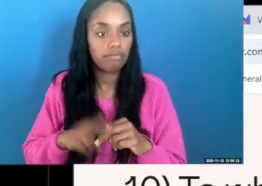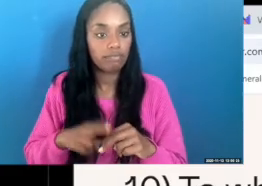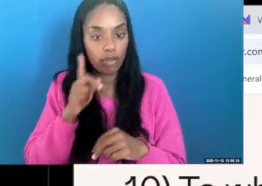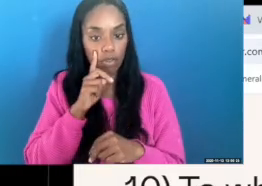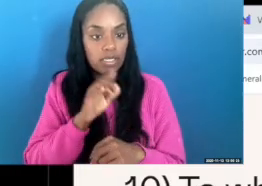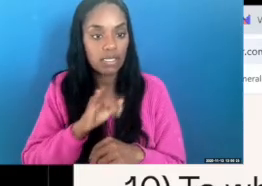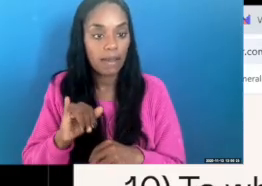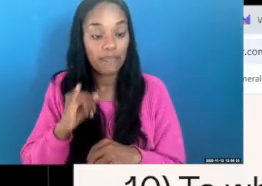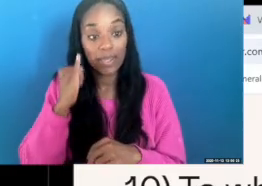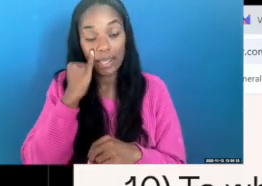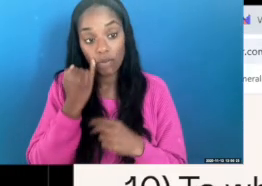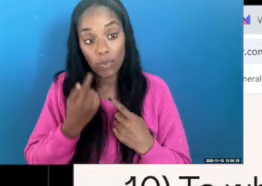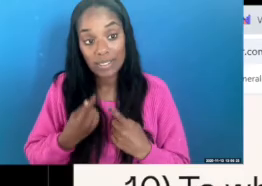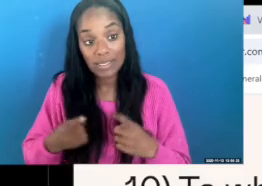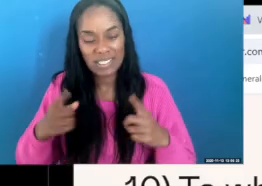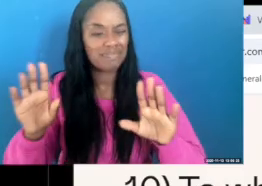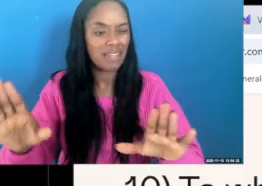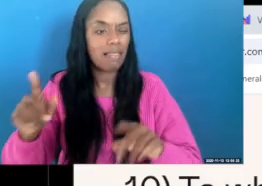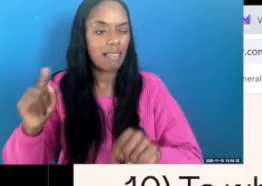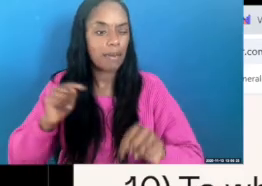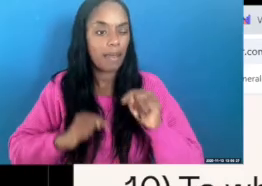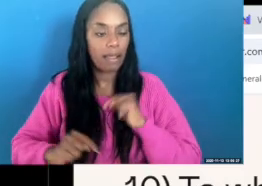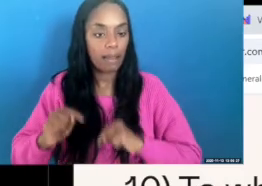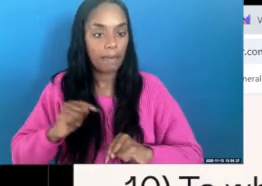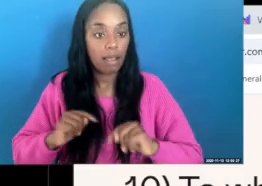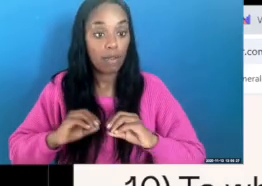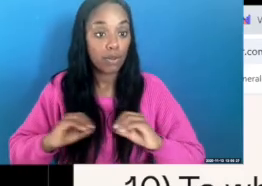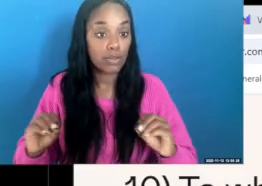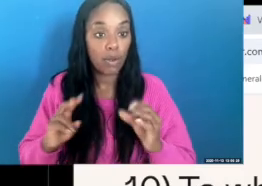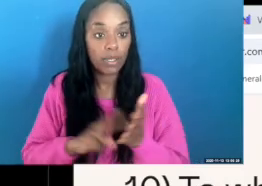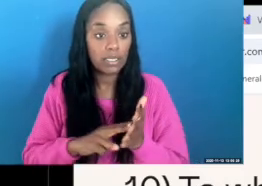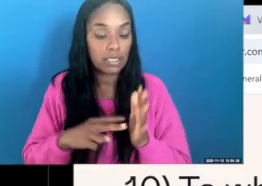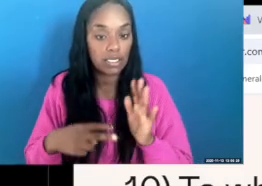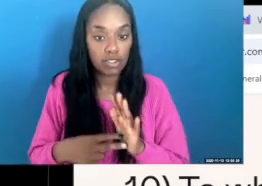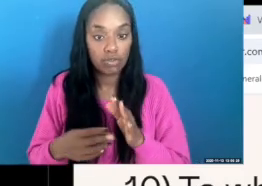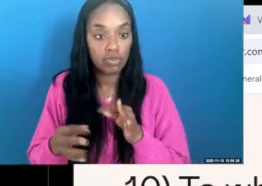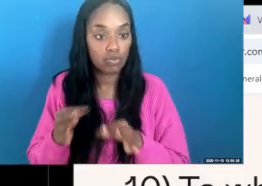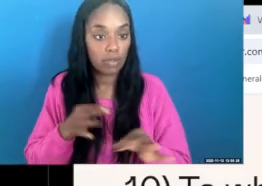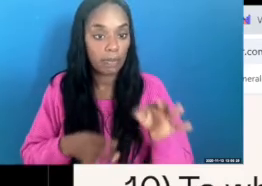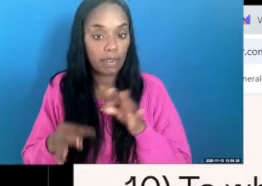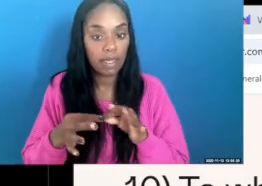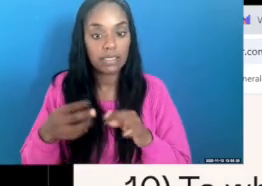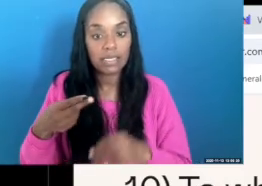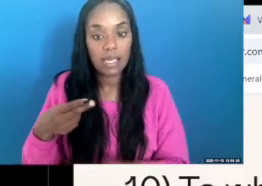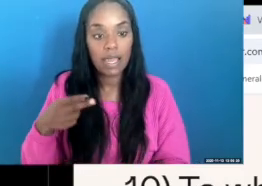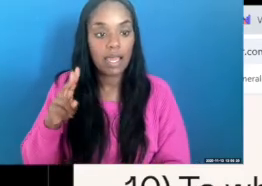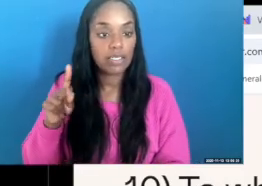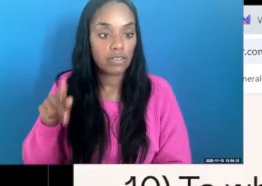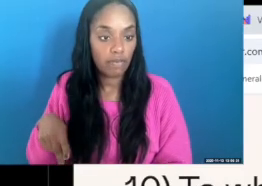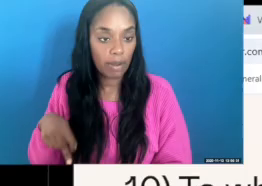works, see what policy kinks need to be worked out, see what the uptake looks like. If it